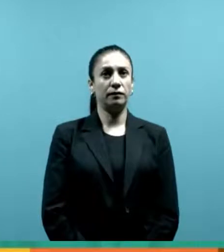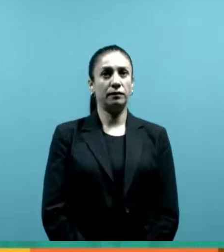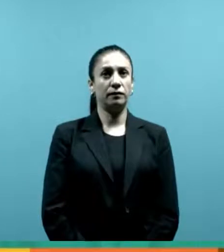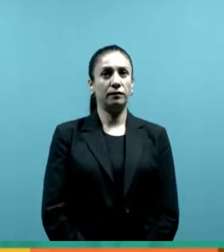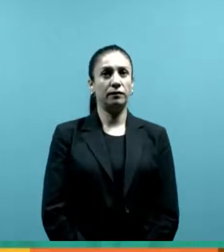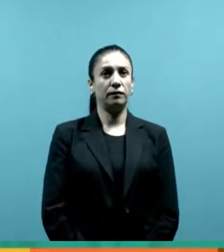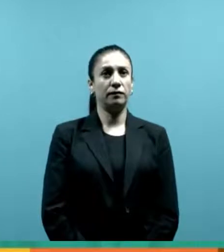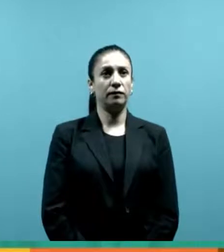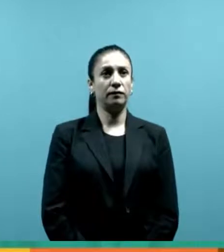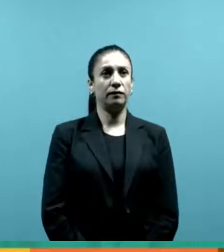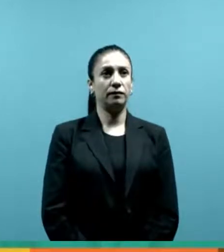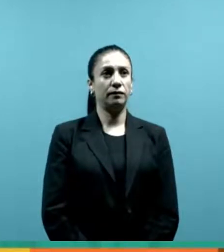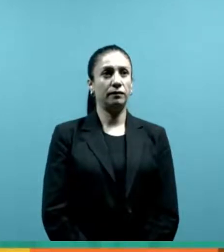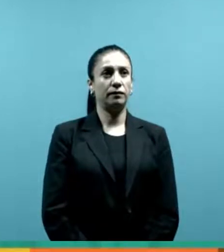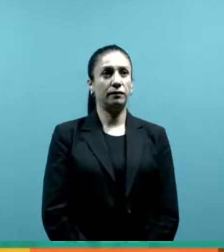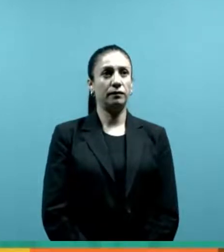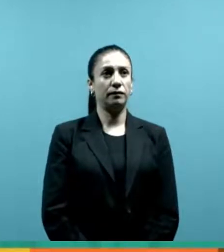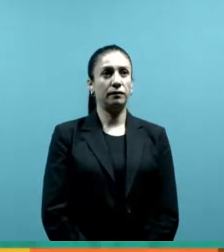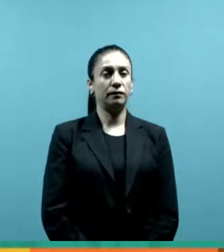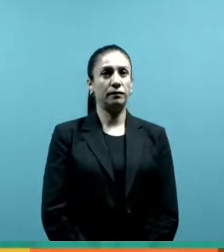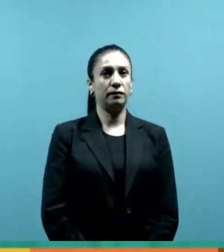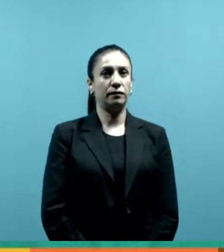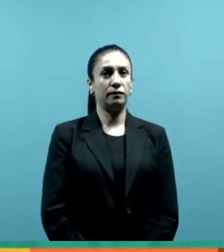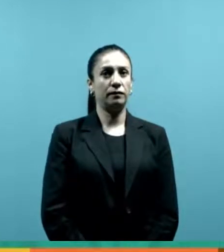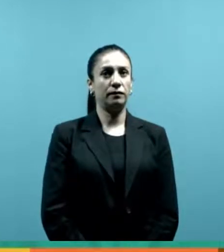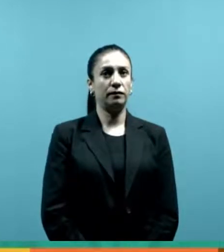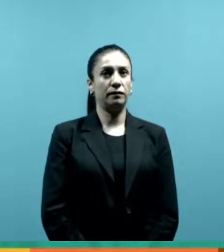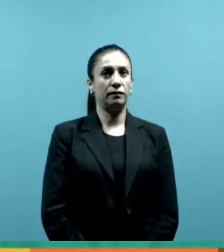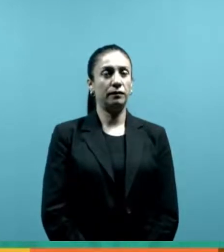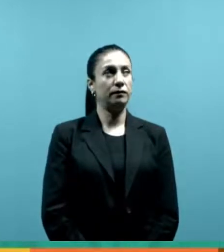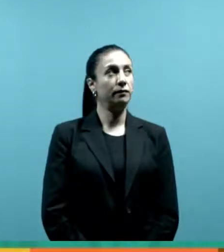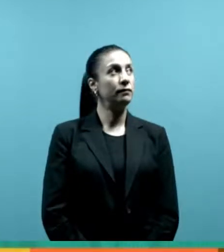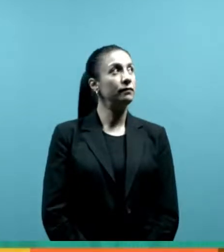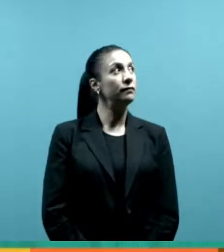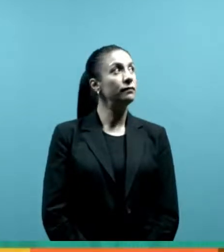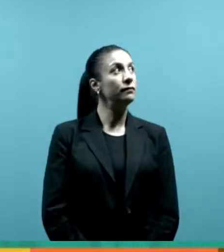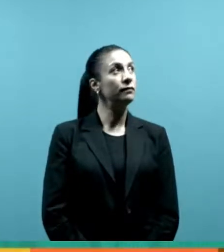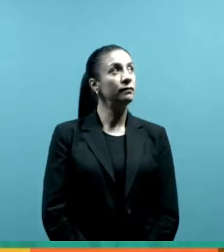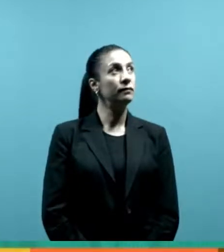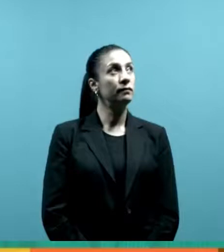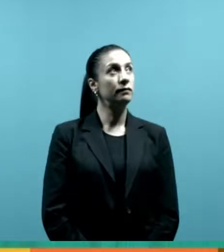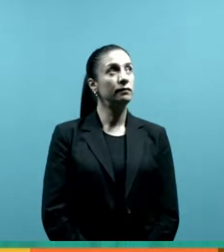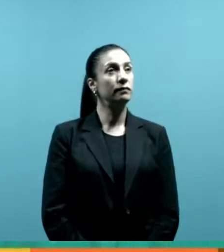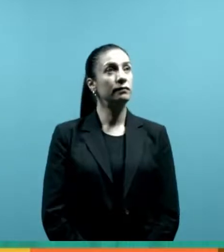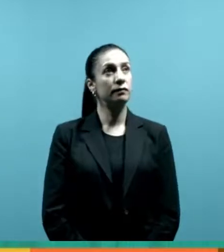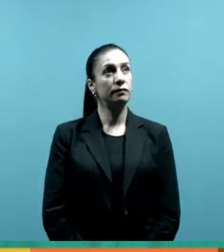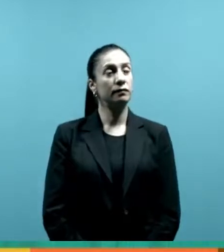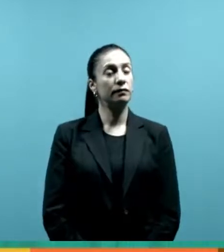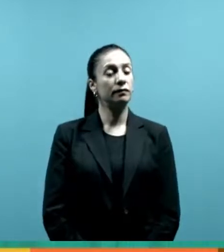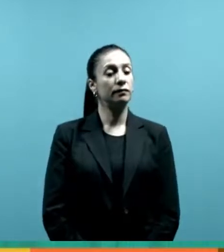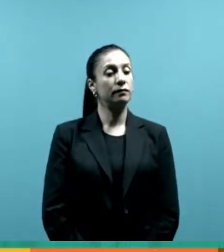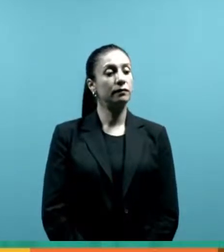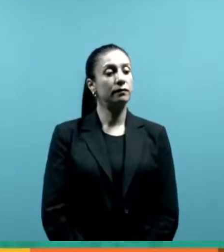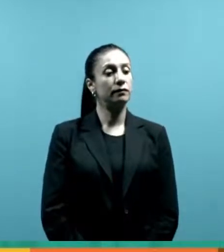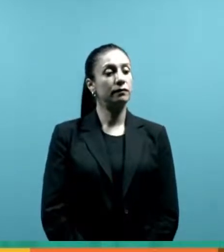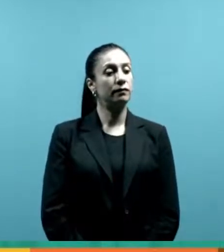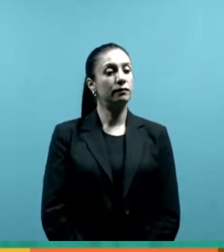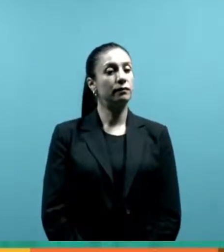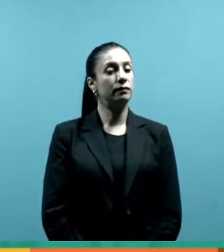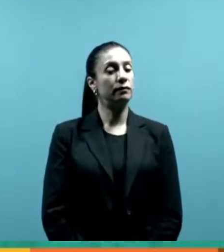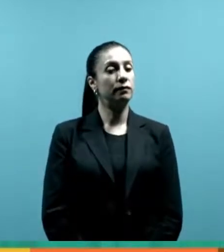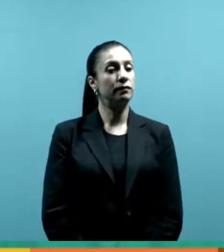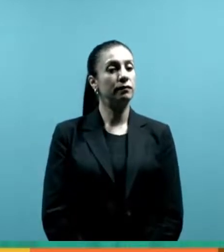respect this story, but this history should make people feel uncomfortable. because in this